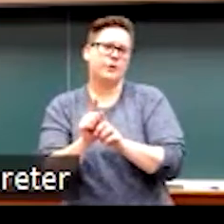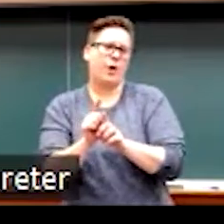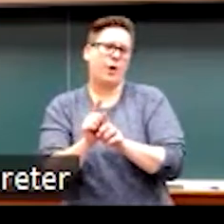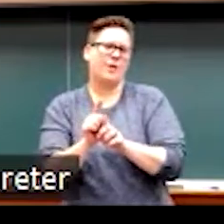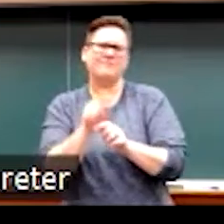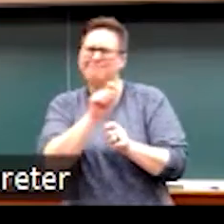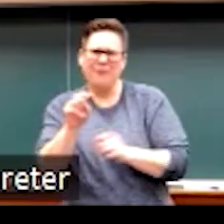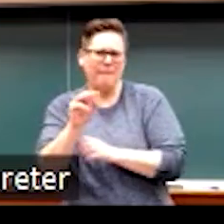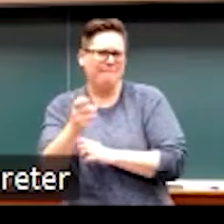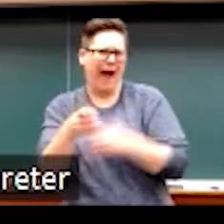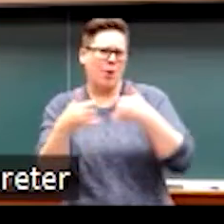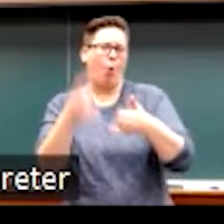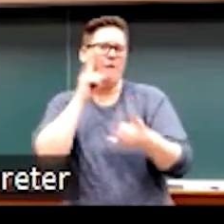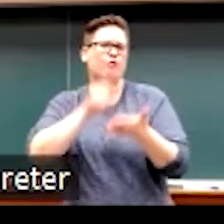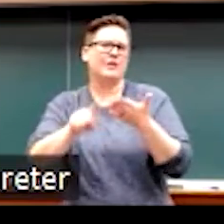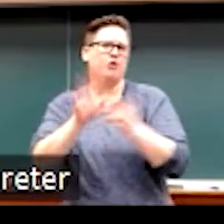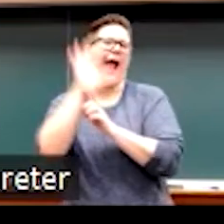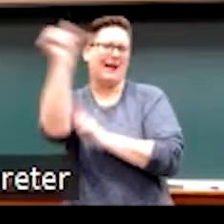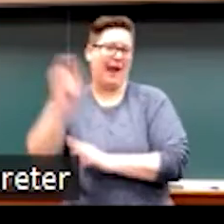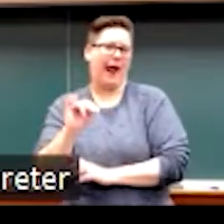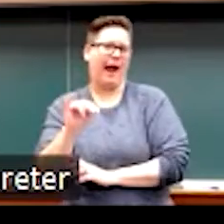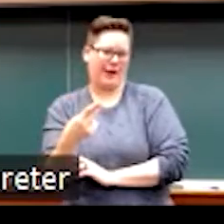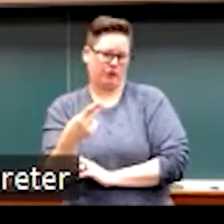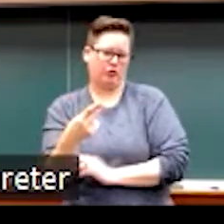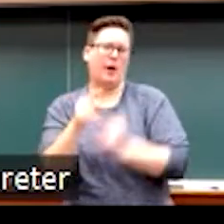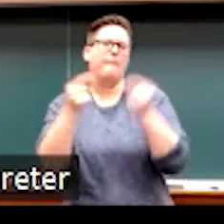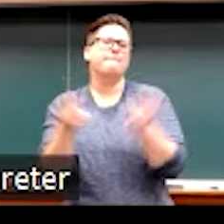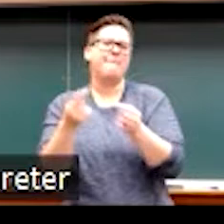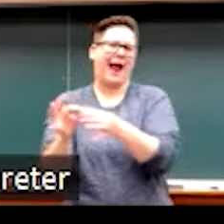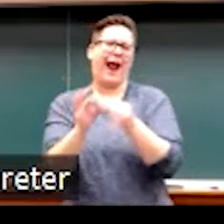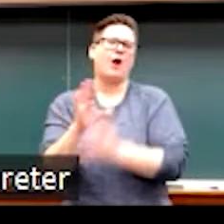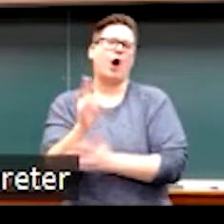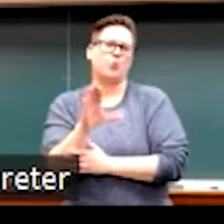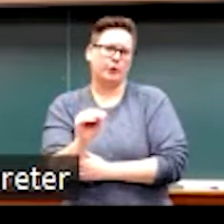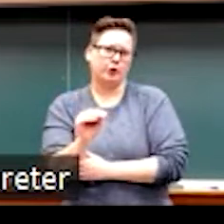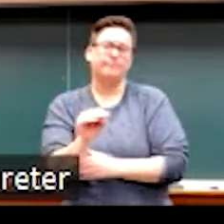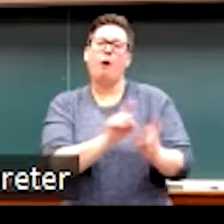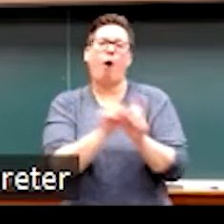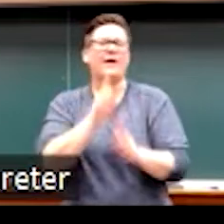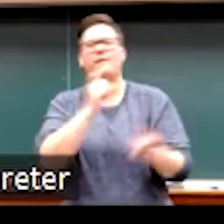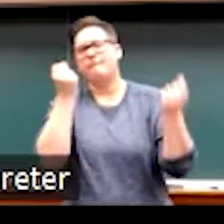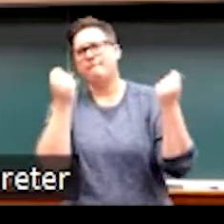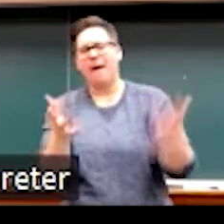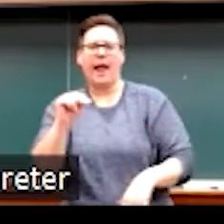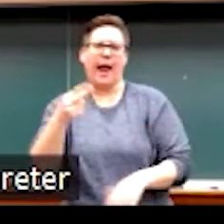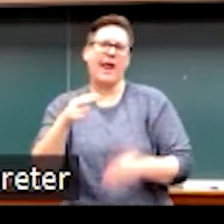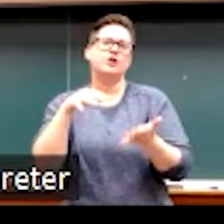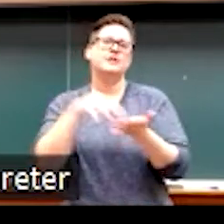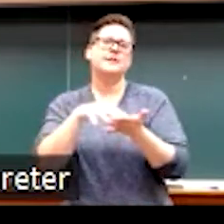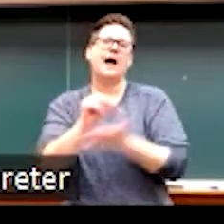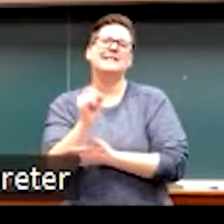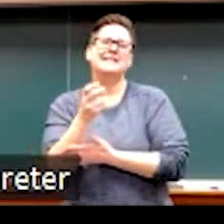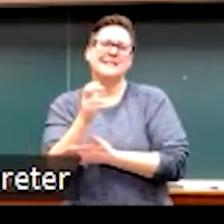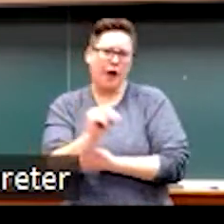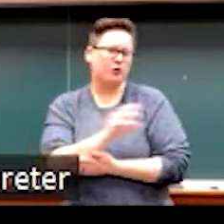Max Award for Research Excellence by NIH Pain Consortium. And he has been on numerous NIH study sections